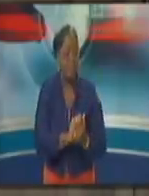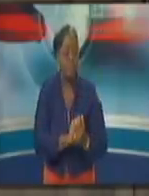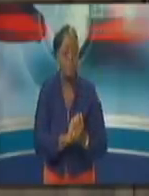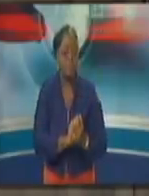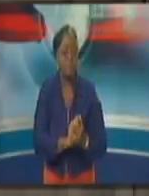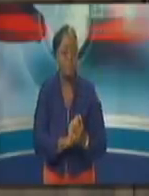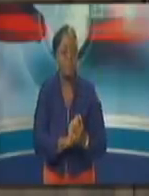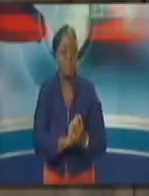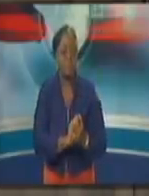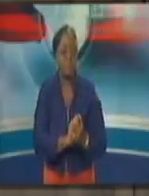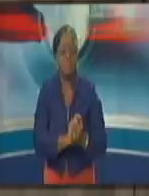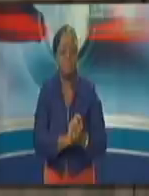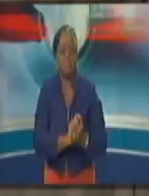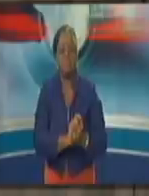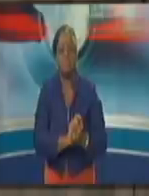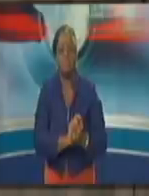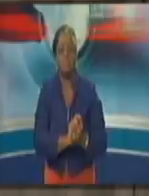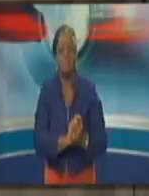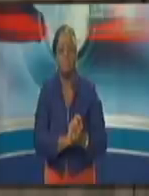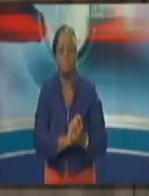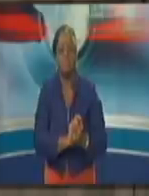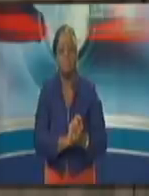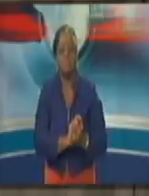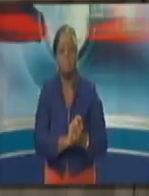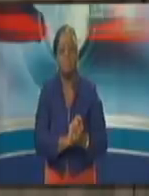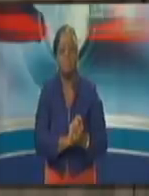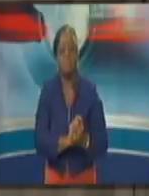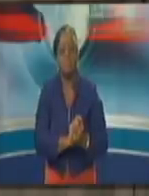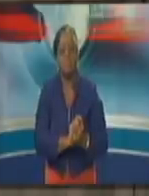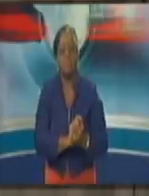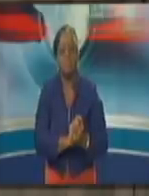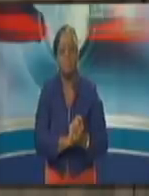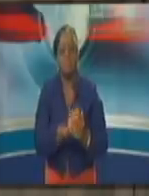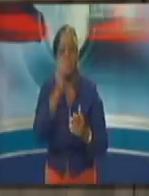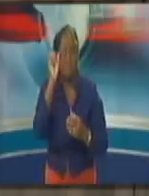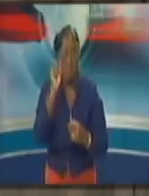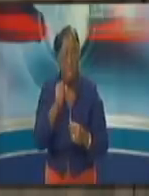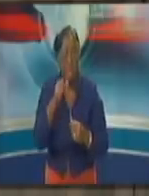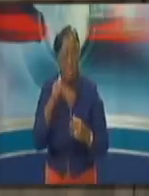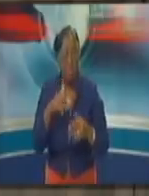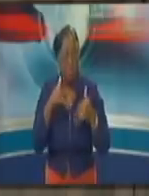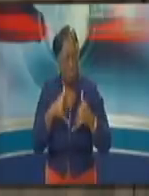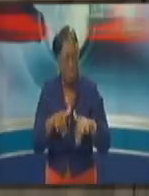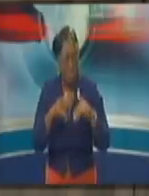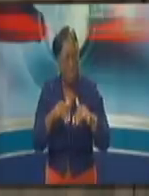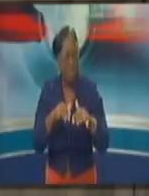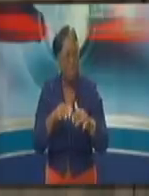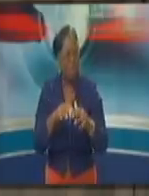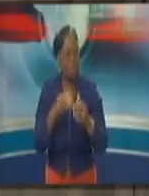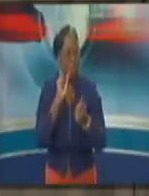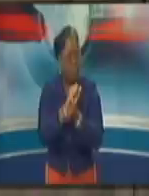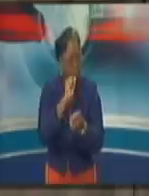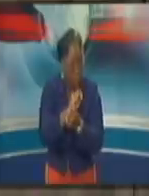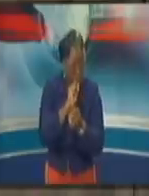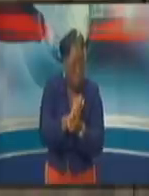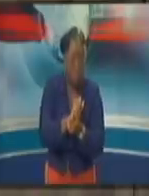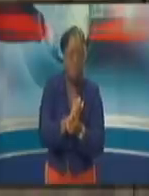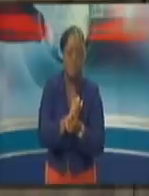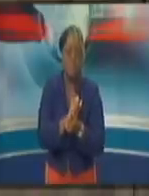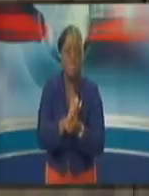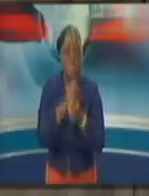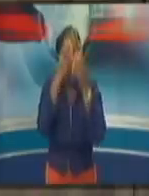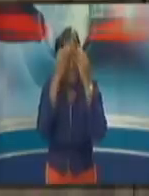is what we normally get from them. So it is something that we continuously explore and get data from time to